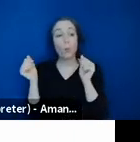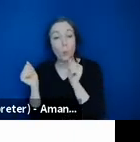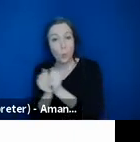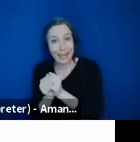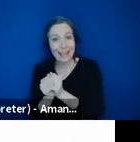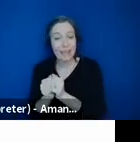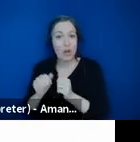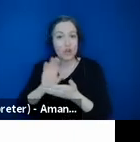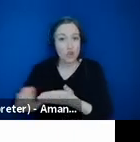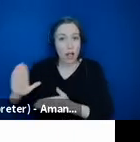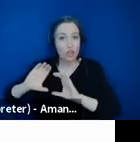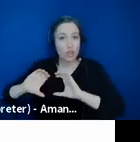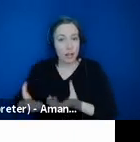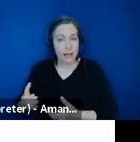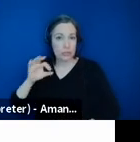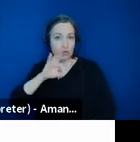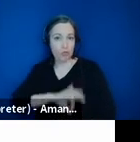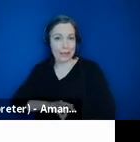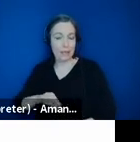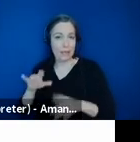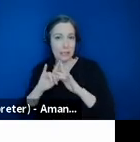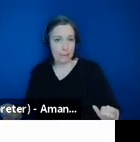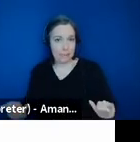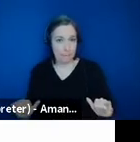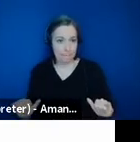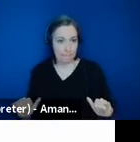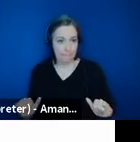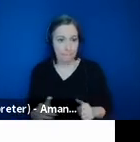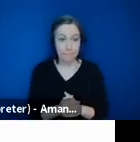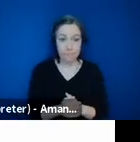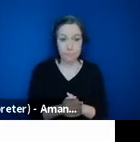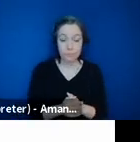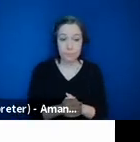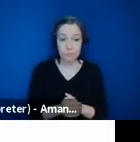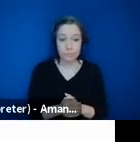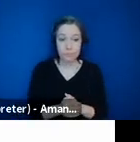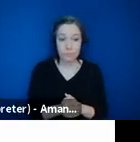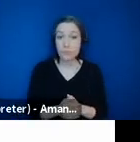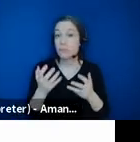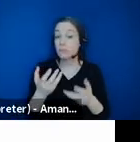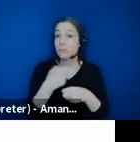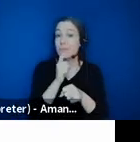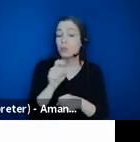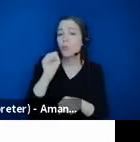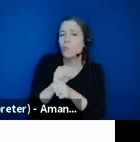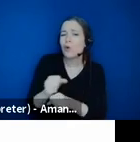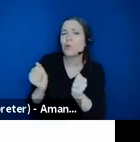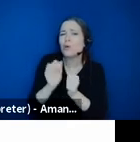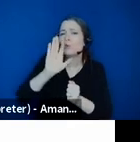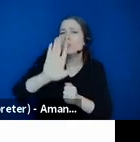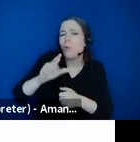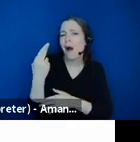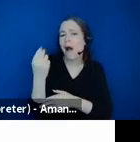dual enrollment students that's a big reason why it's appealing for a lot of students. You want to make sure that you work with your high school counselor